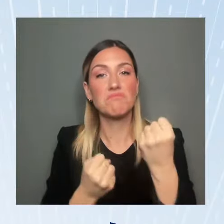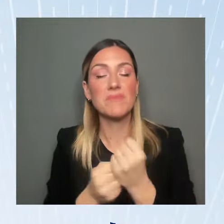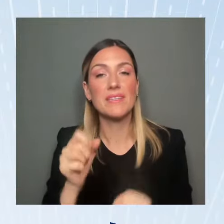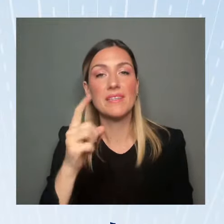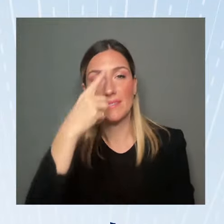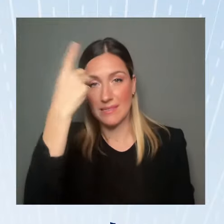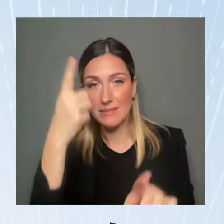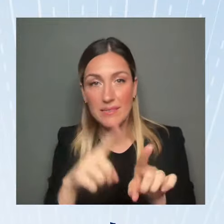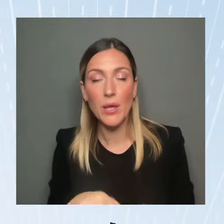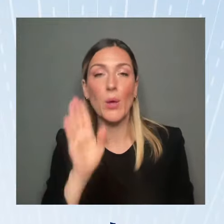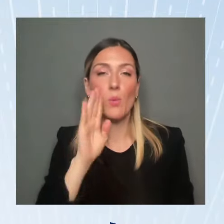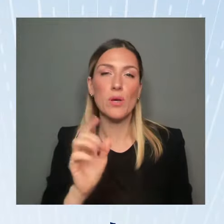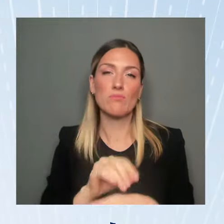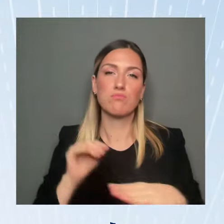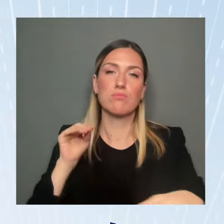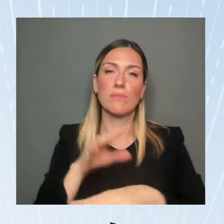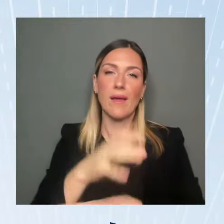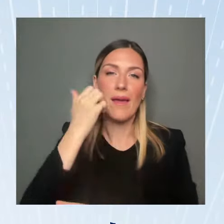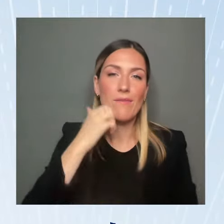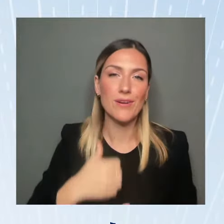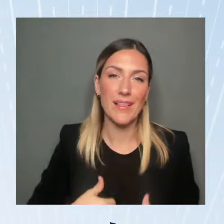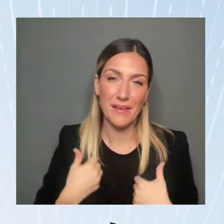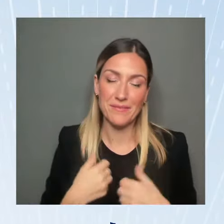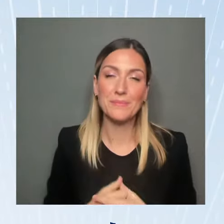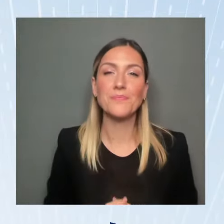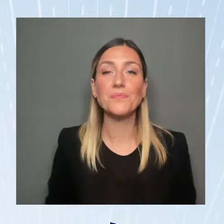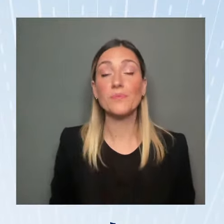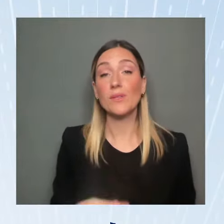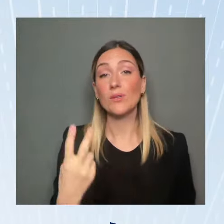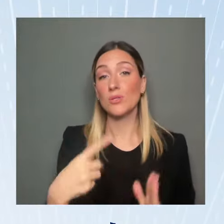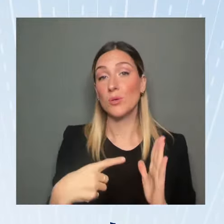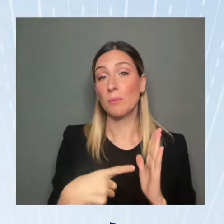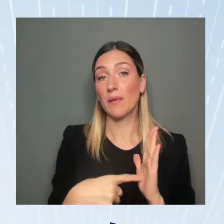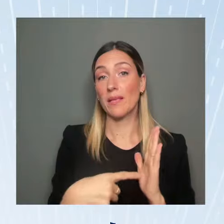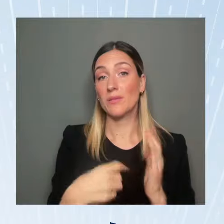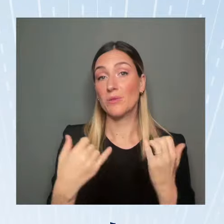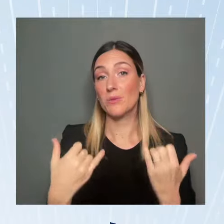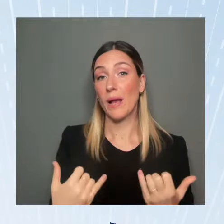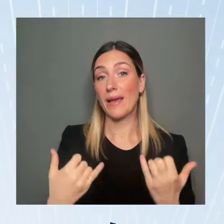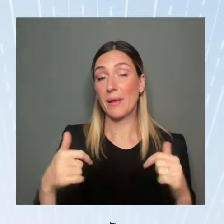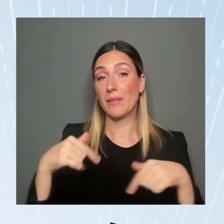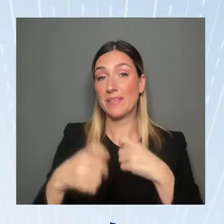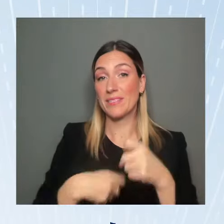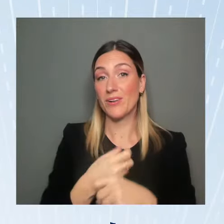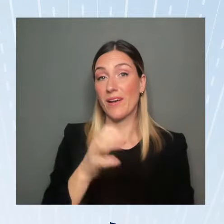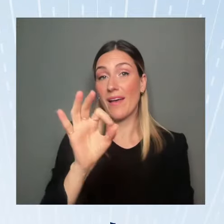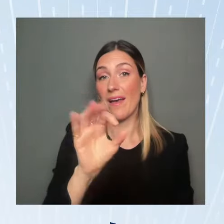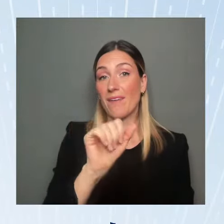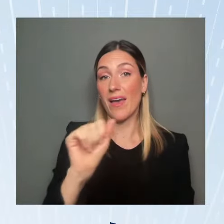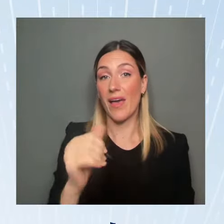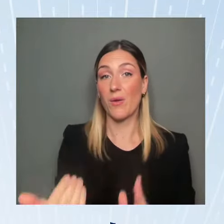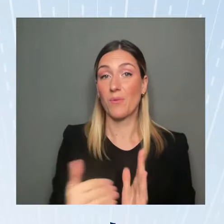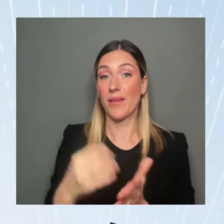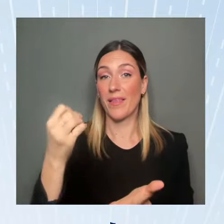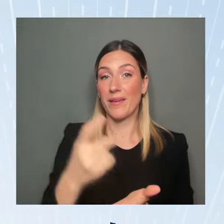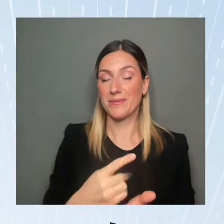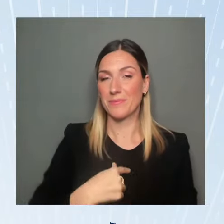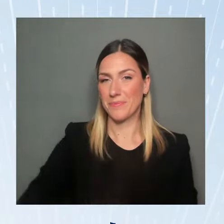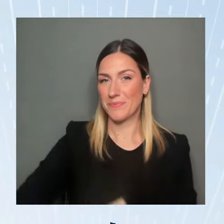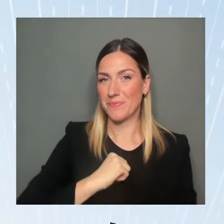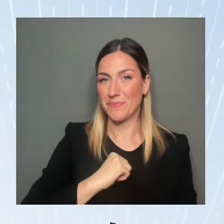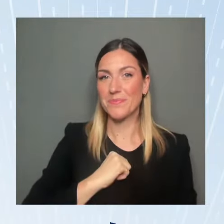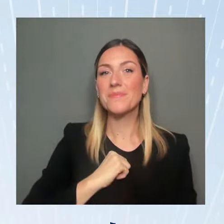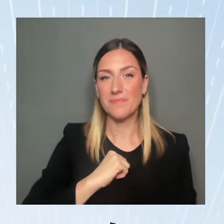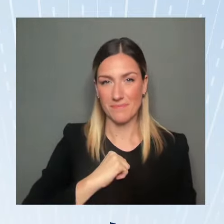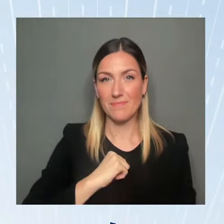lives. And then the two bills that are, two things that are in this year's FAA reauthorization I'm very proud of is